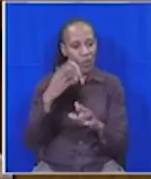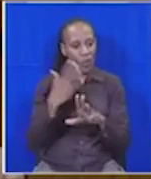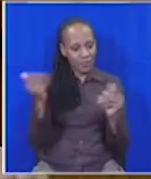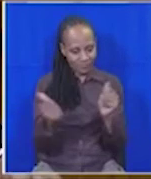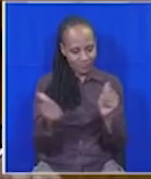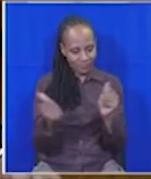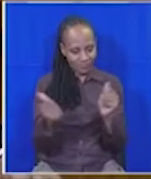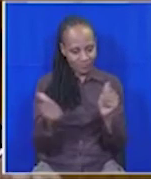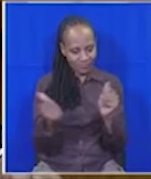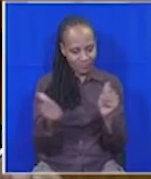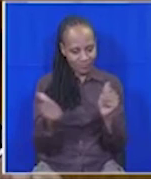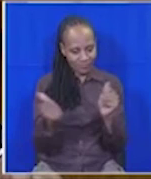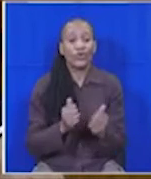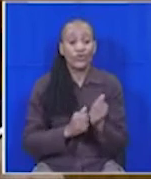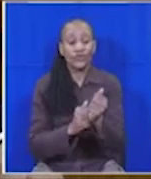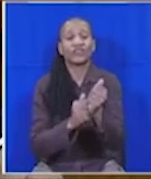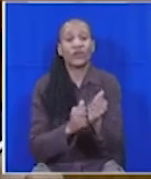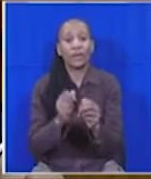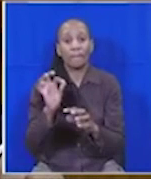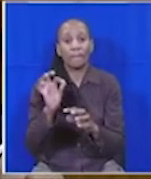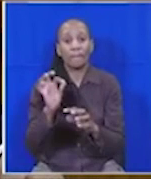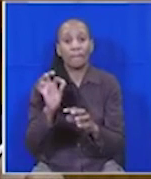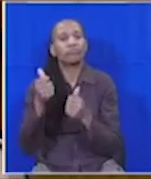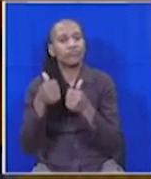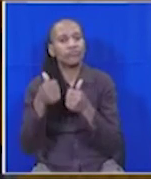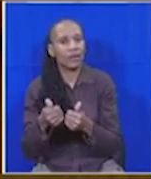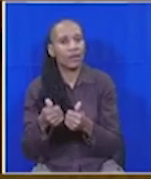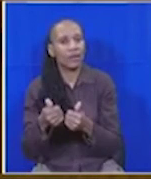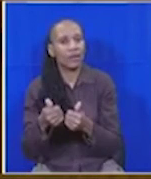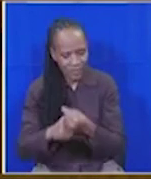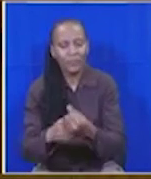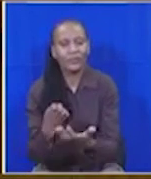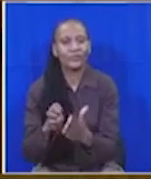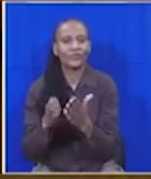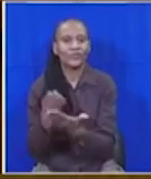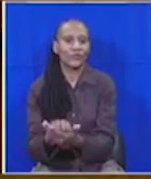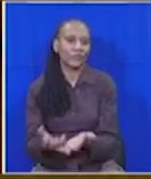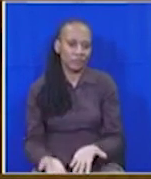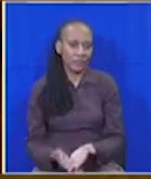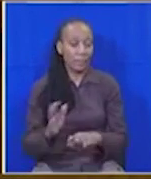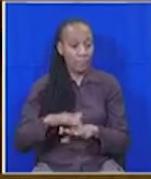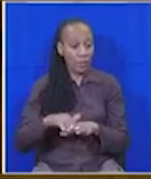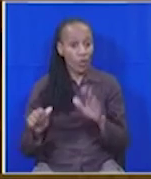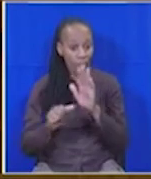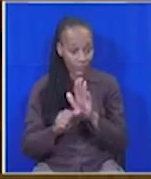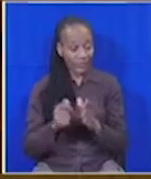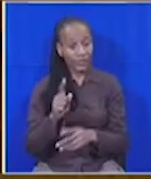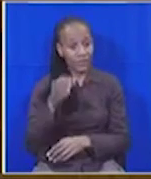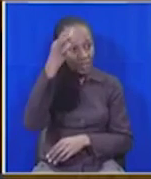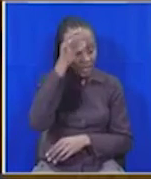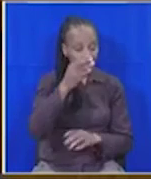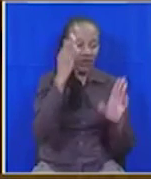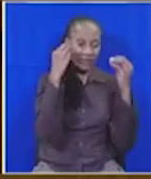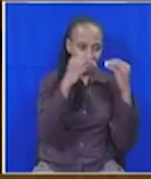infrastructure package to boost growth. In essence, our message is that it's absolutely important for government, business, and labor